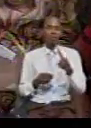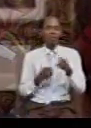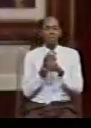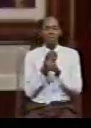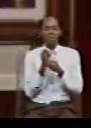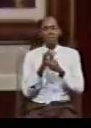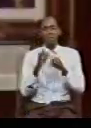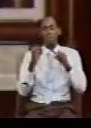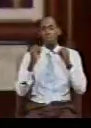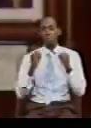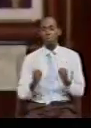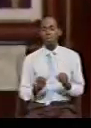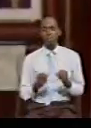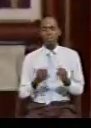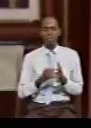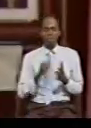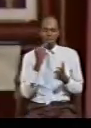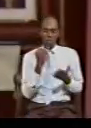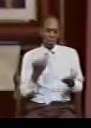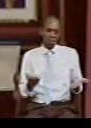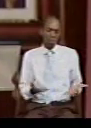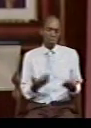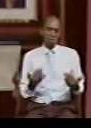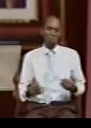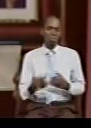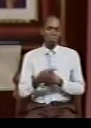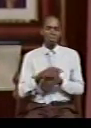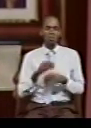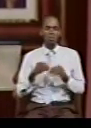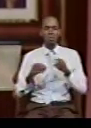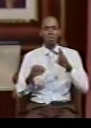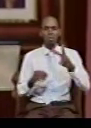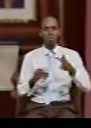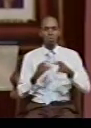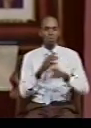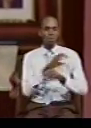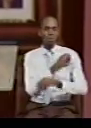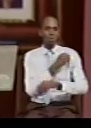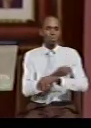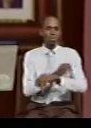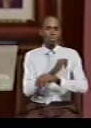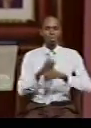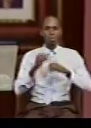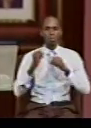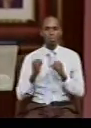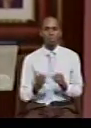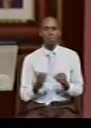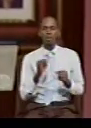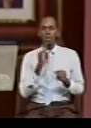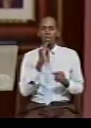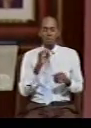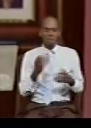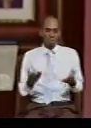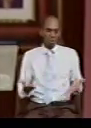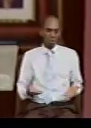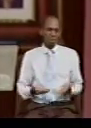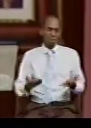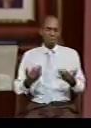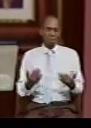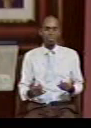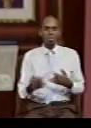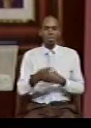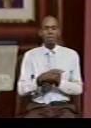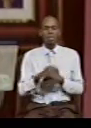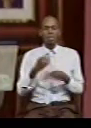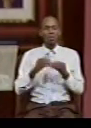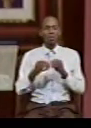saving power is available here today. Number two, strengthening power is available here today.